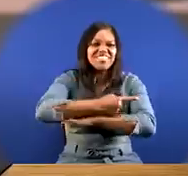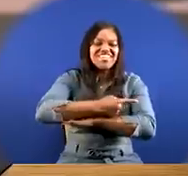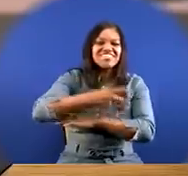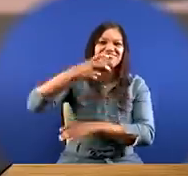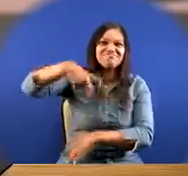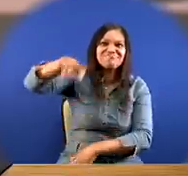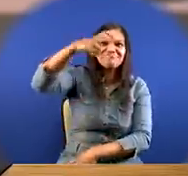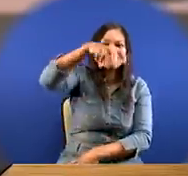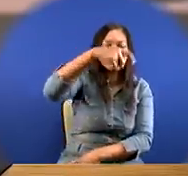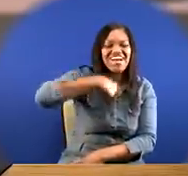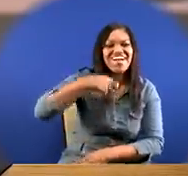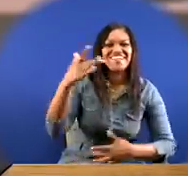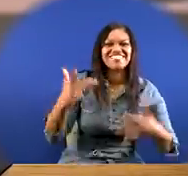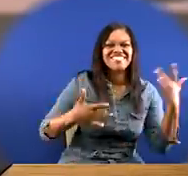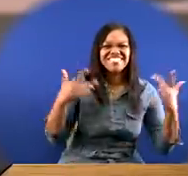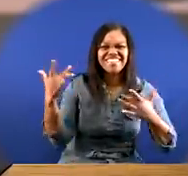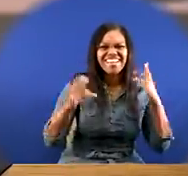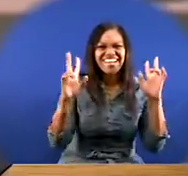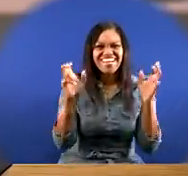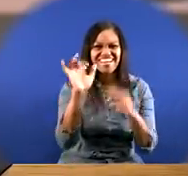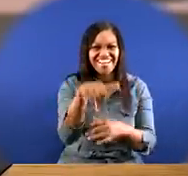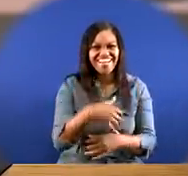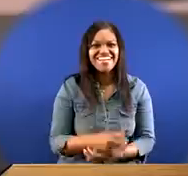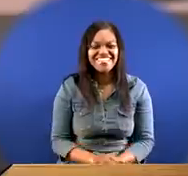And I'm glad about it.